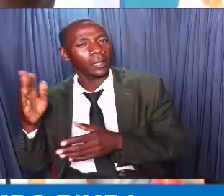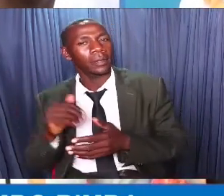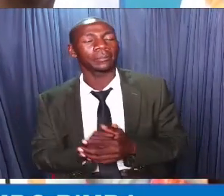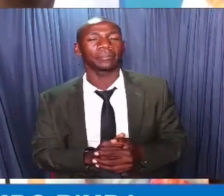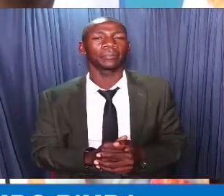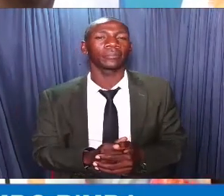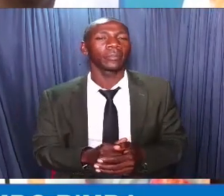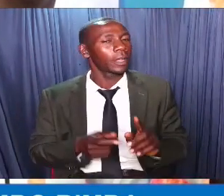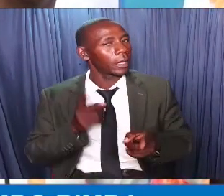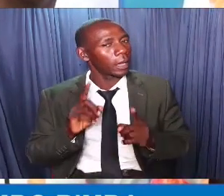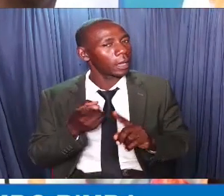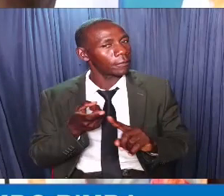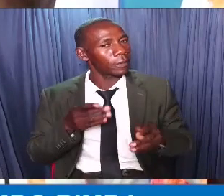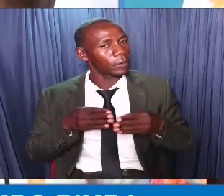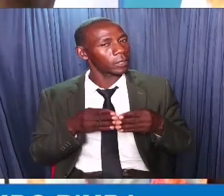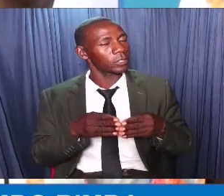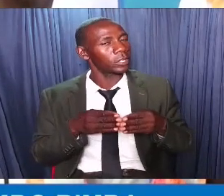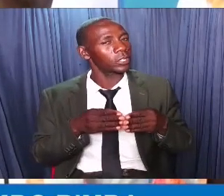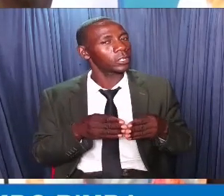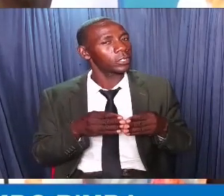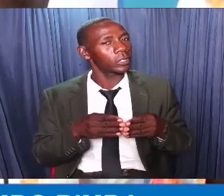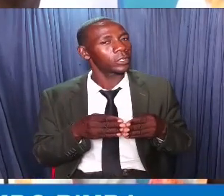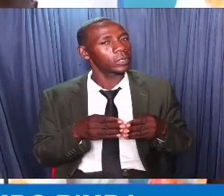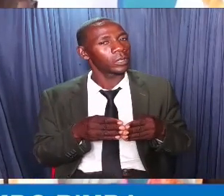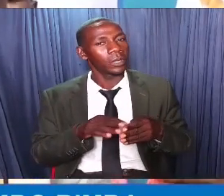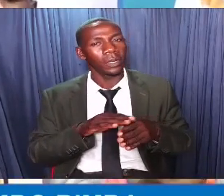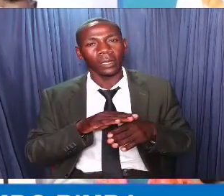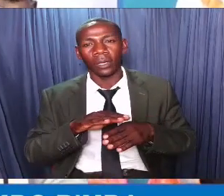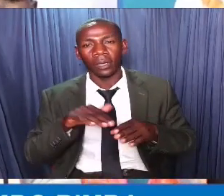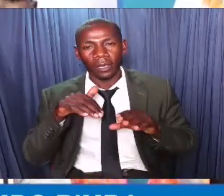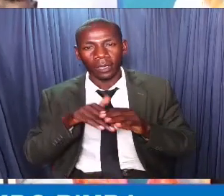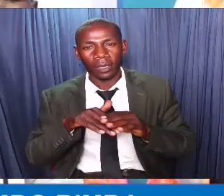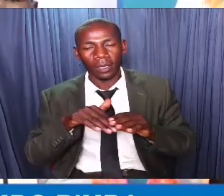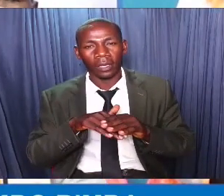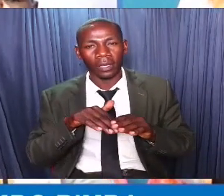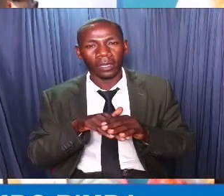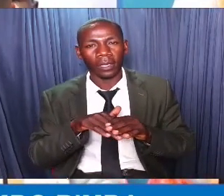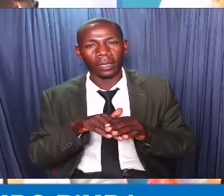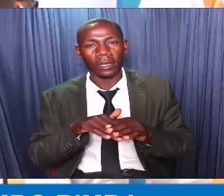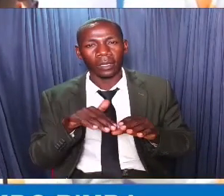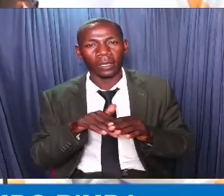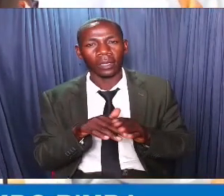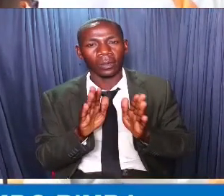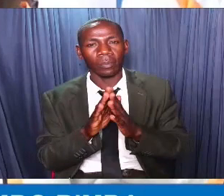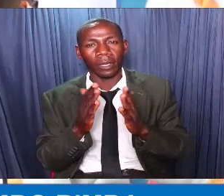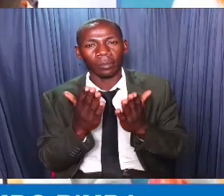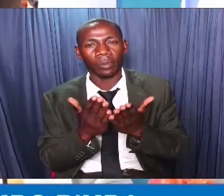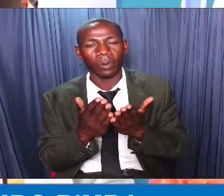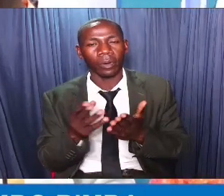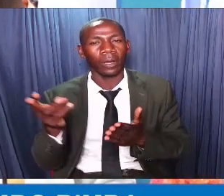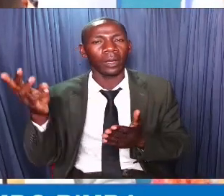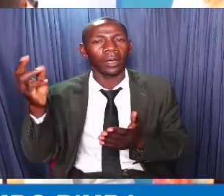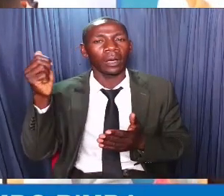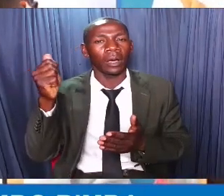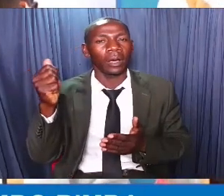to sell your cassette. Kimbieni zina. Flee from fornication. Mahali panasema katika it says kitabu cha Amos